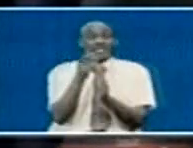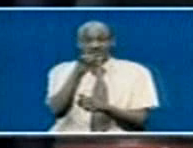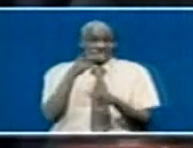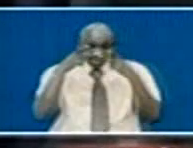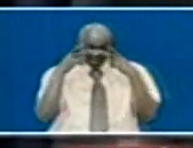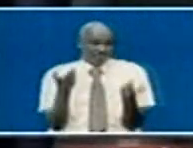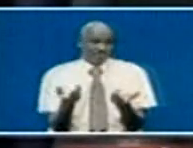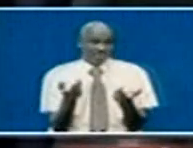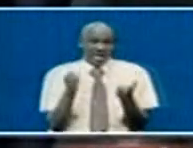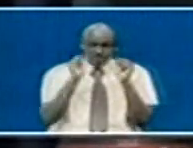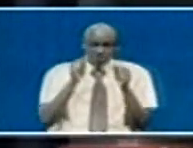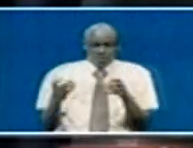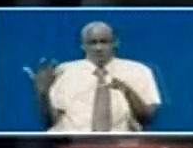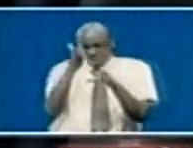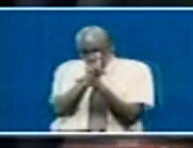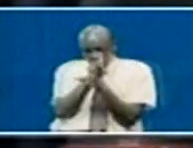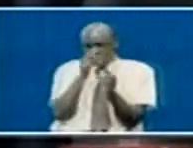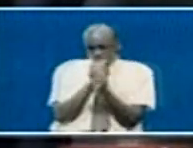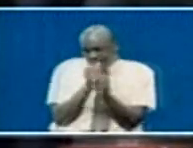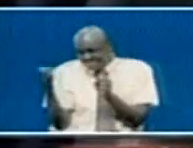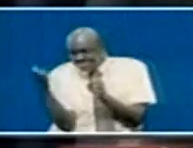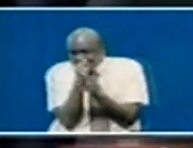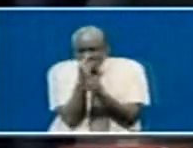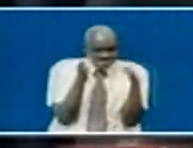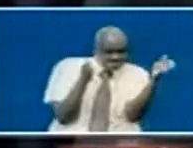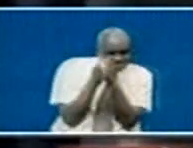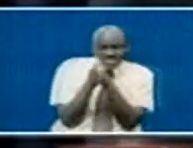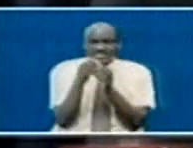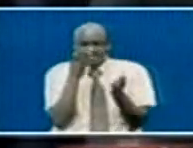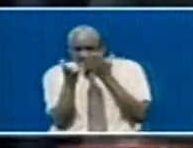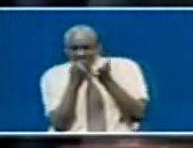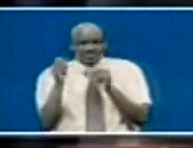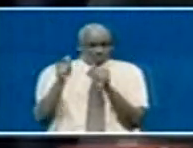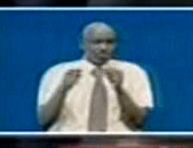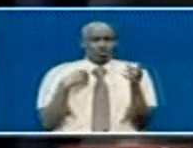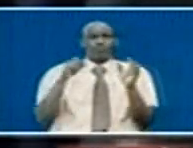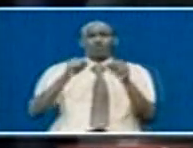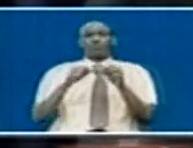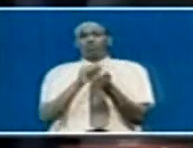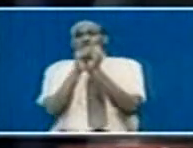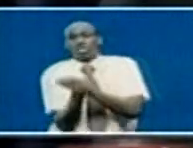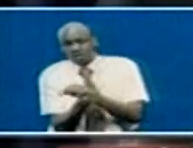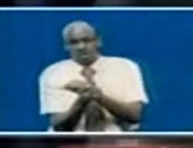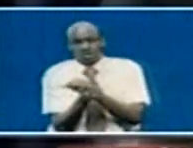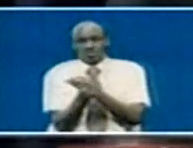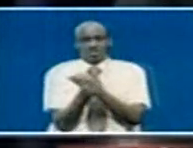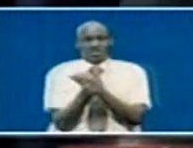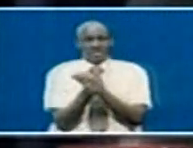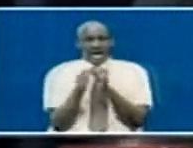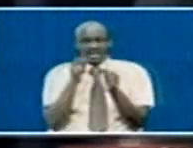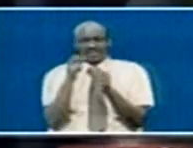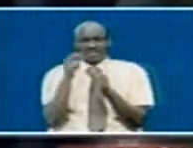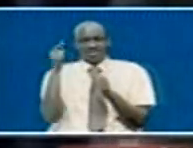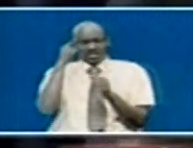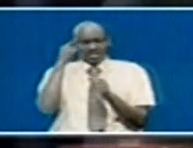best we can streamline and refine our intelligence services to be able to adapt and